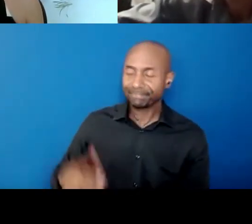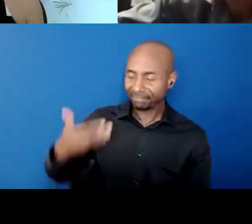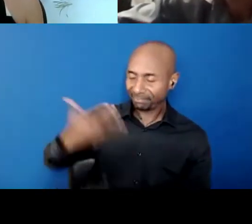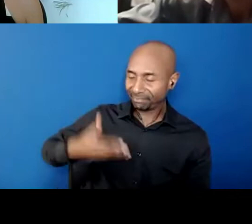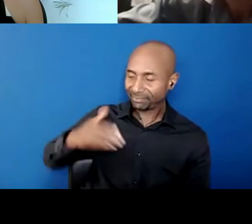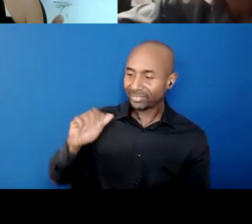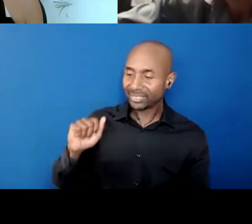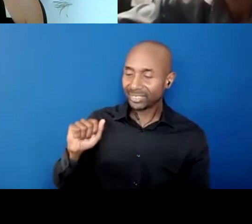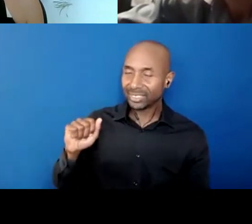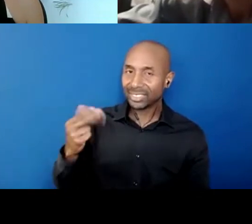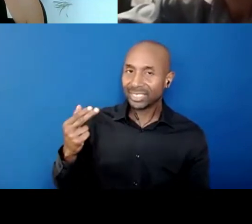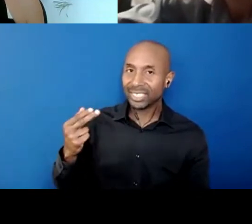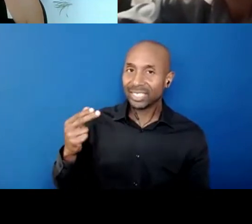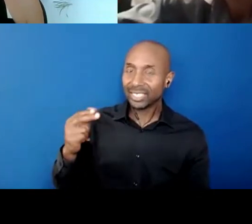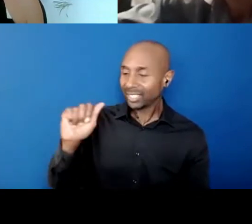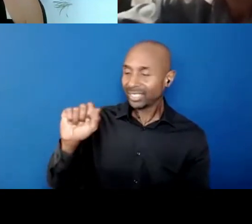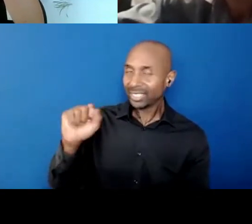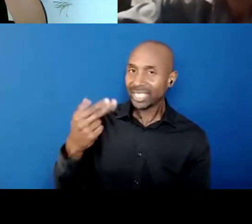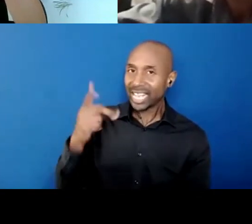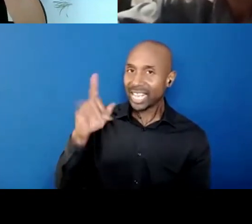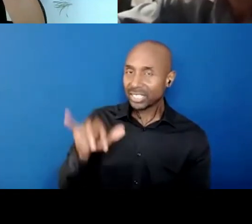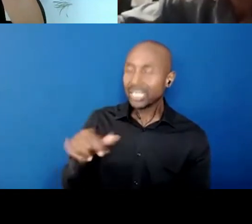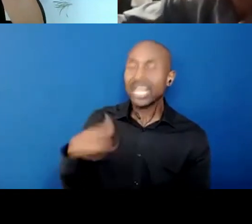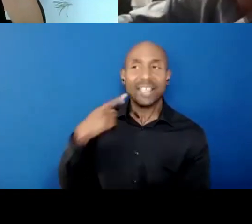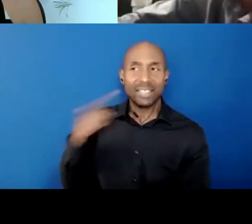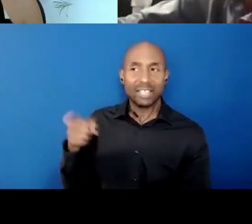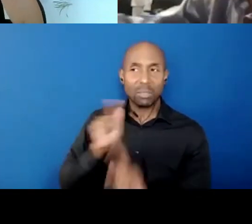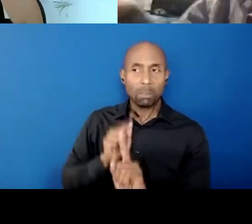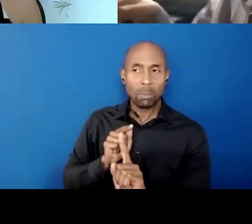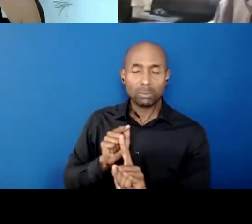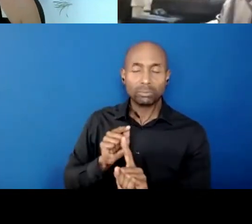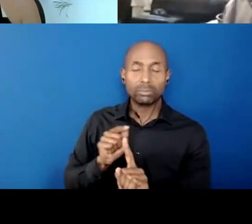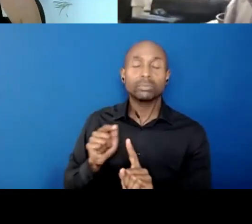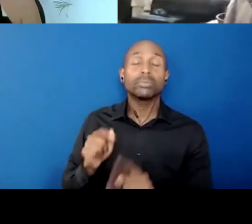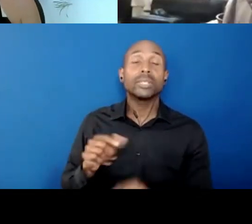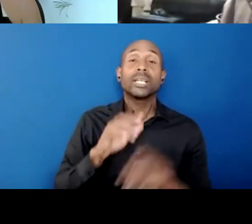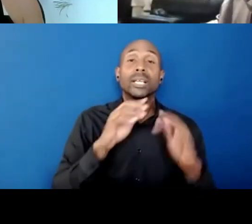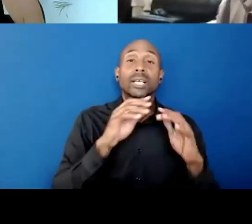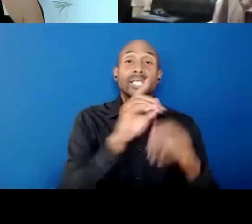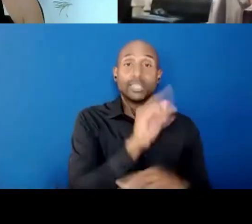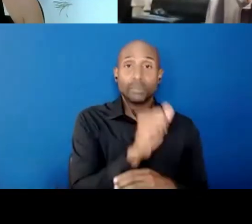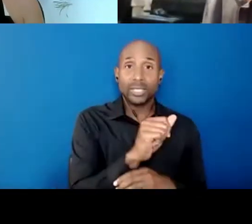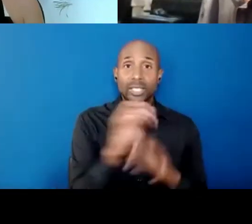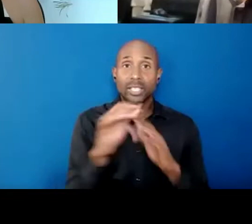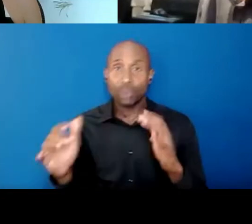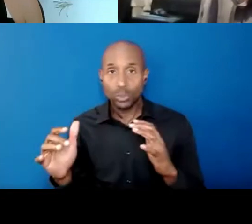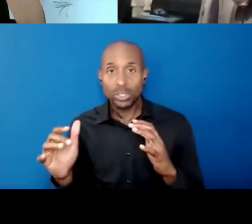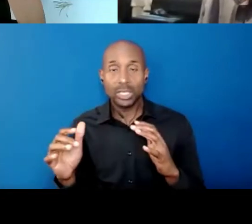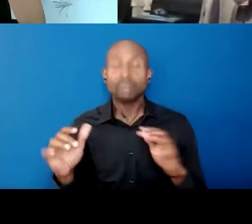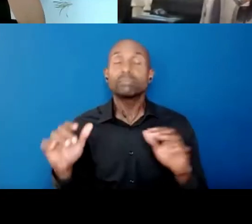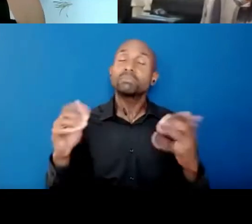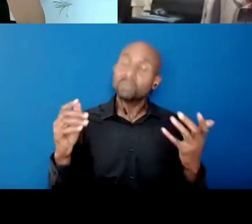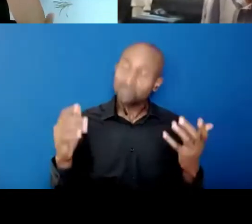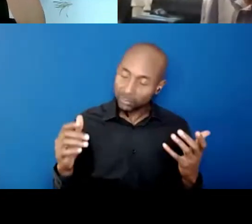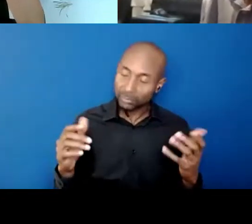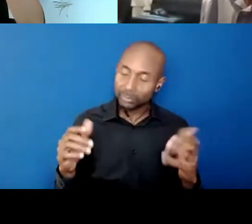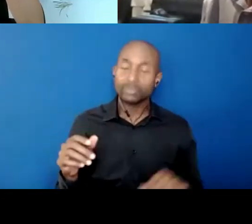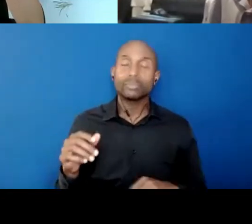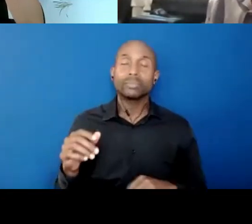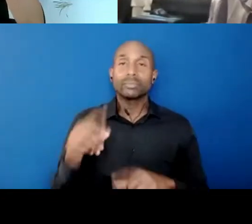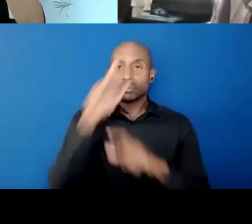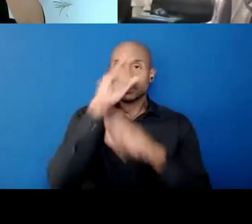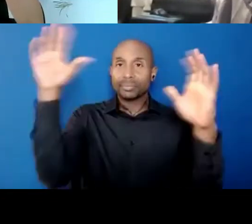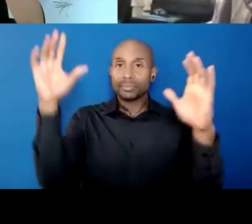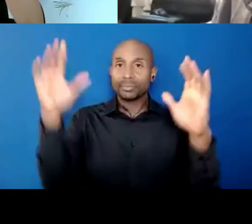that we can kind of think of disability and diversity in two ways. One is that disability in itself is